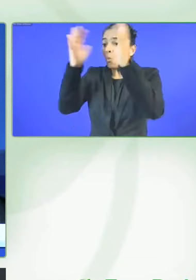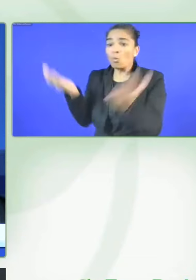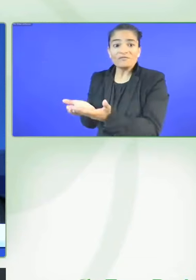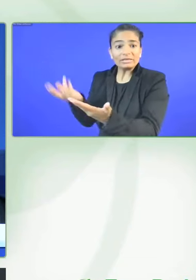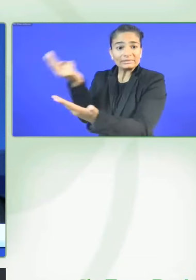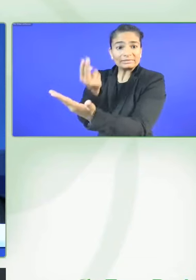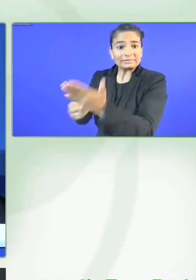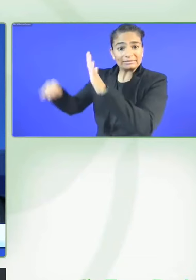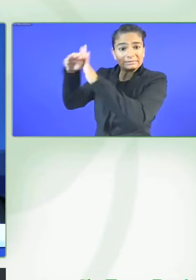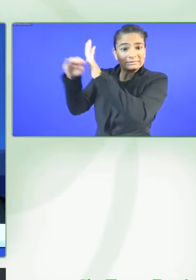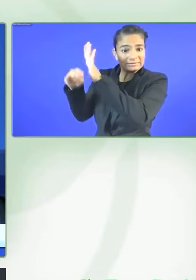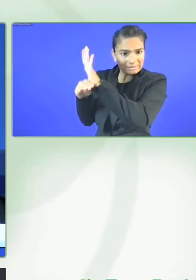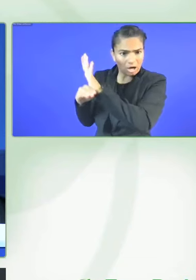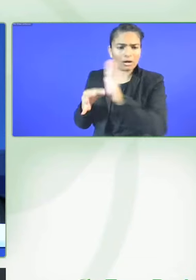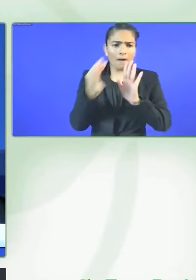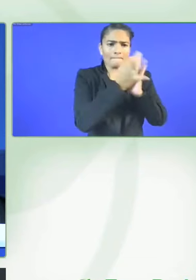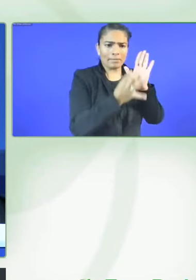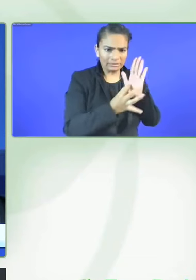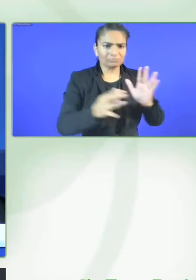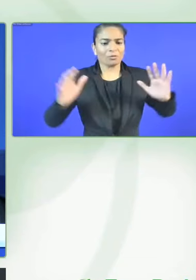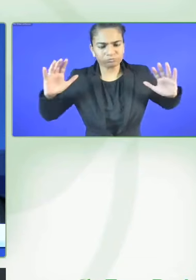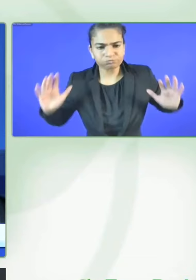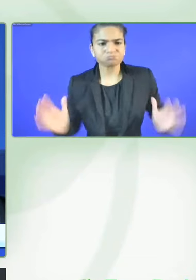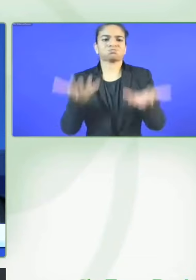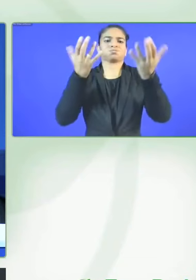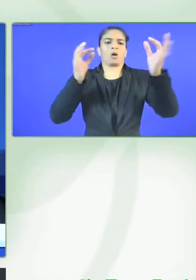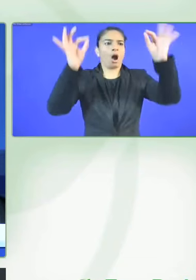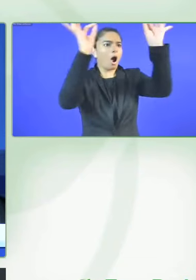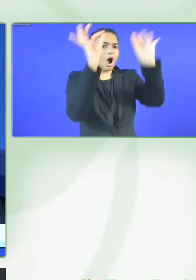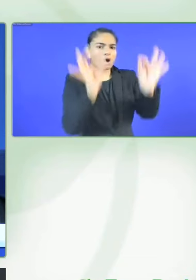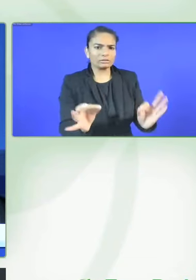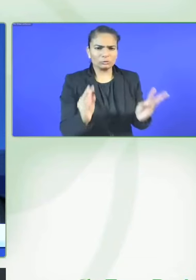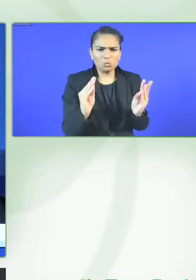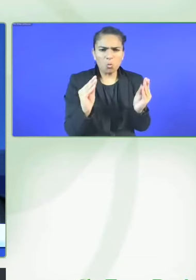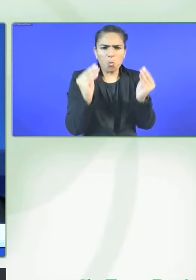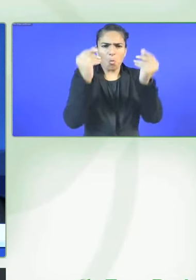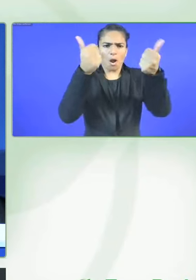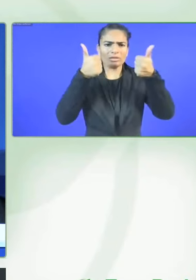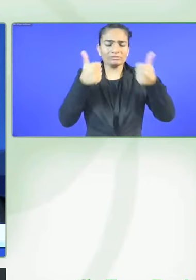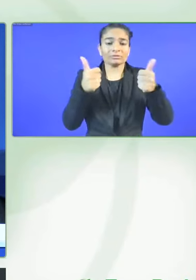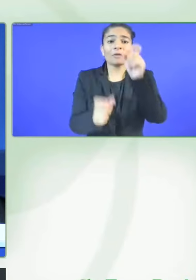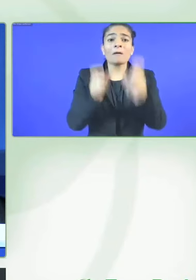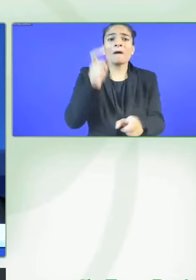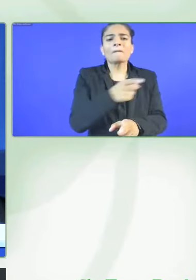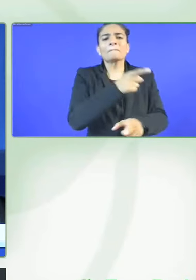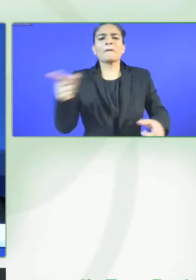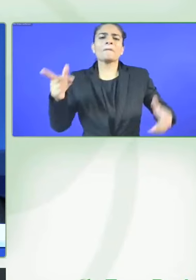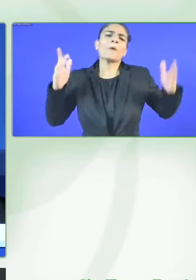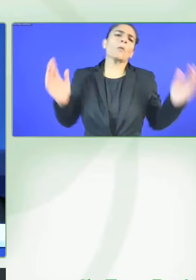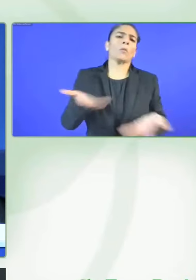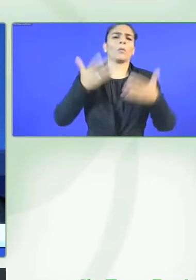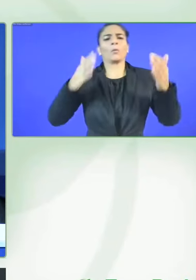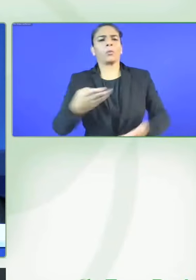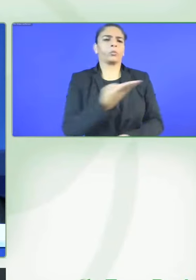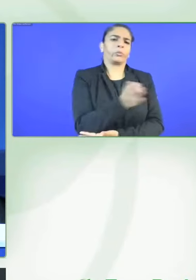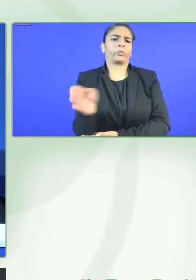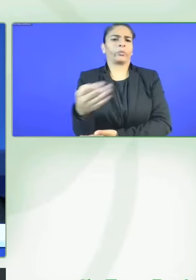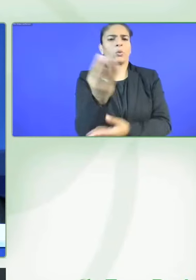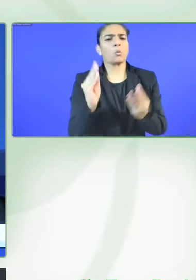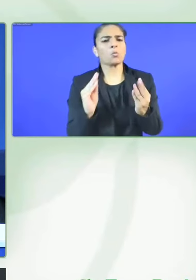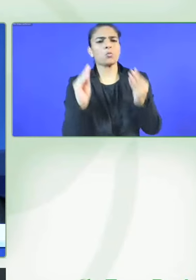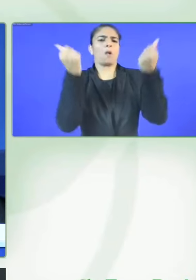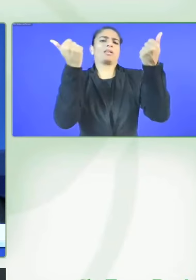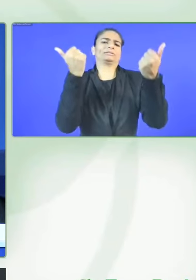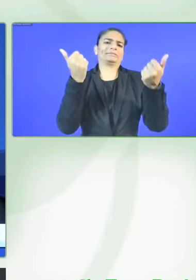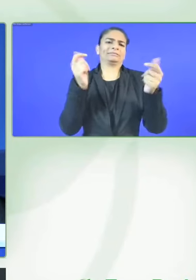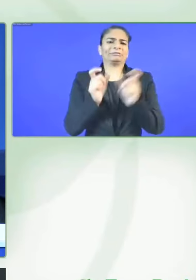users over the lifetime, you know, of, and, you know, for everyone. Again, today at some workshop there was this